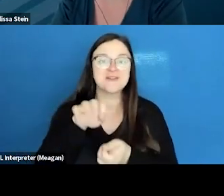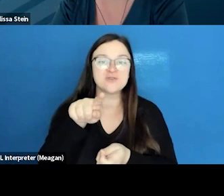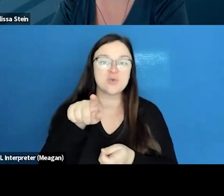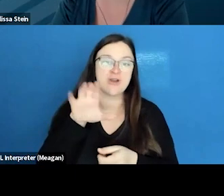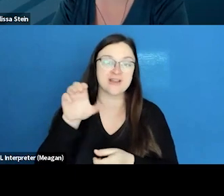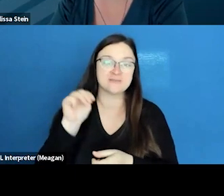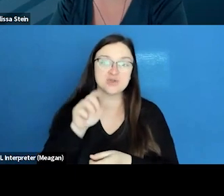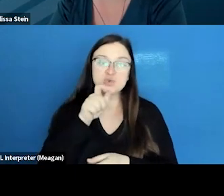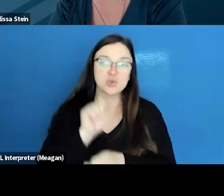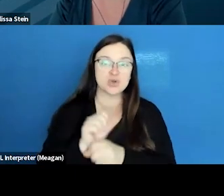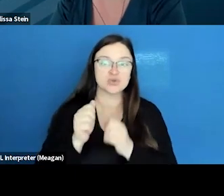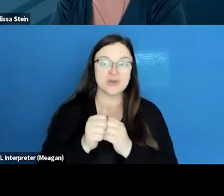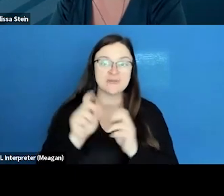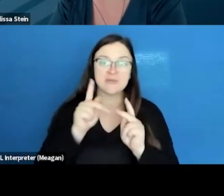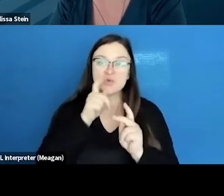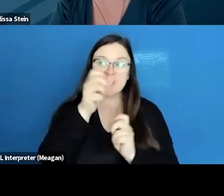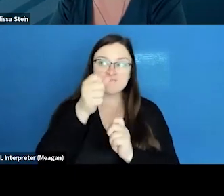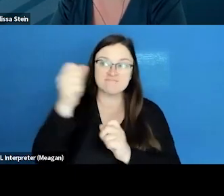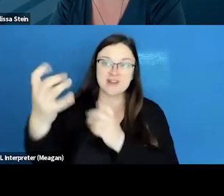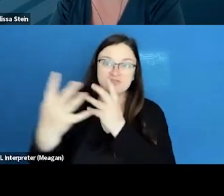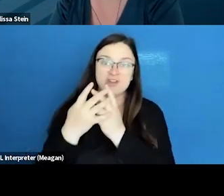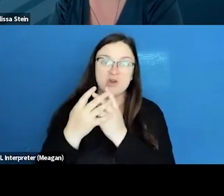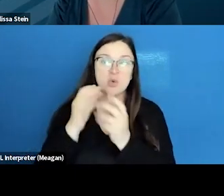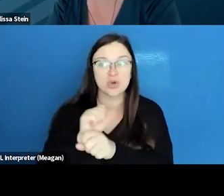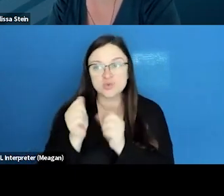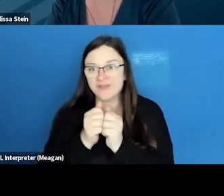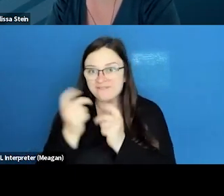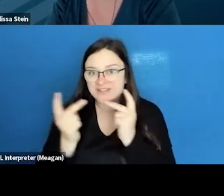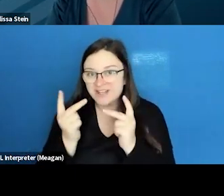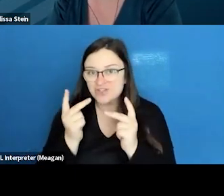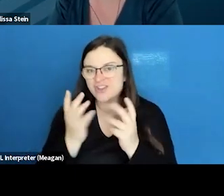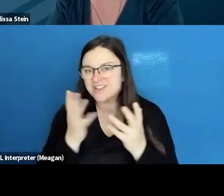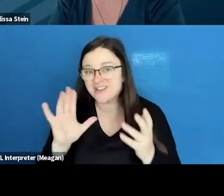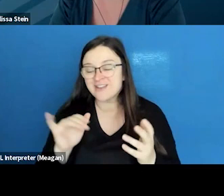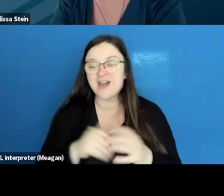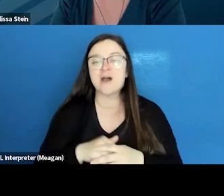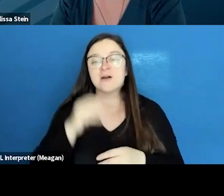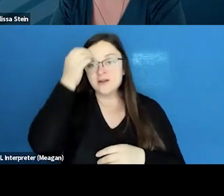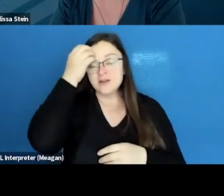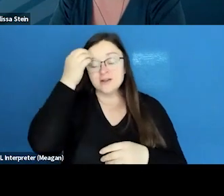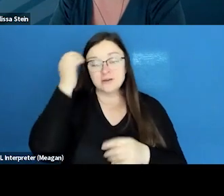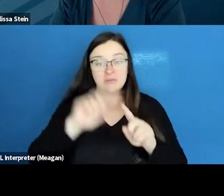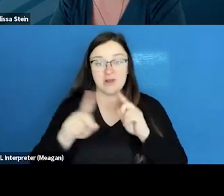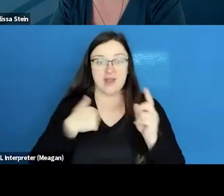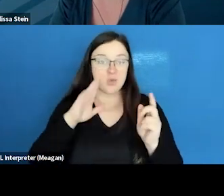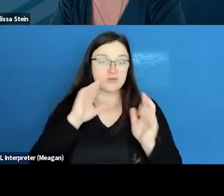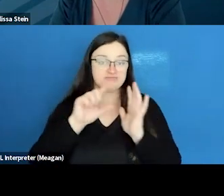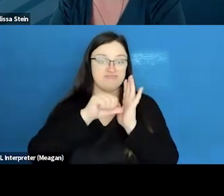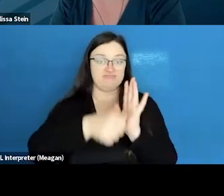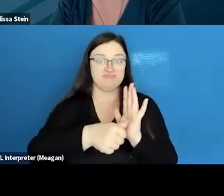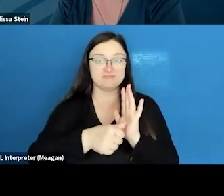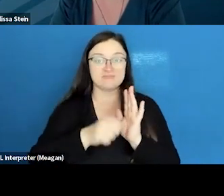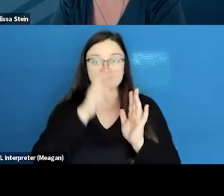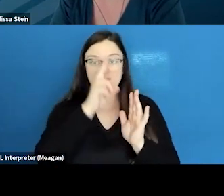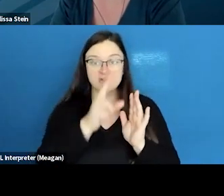incarcerated individuals and works with visitation. Besides that, I would just echo what Judge Verde recommended. I